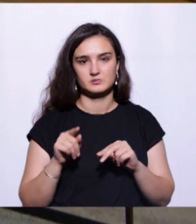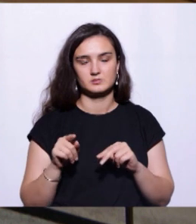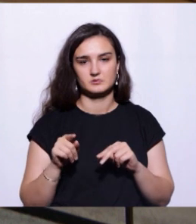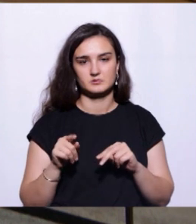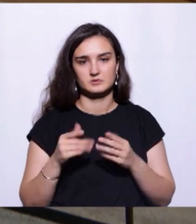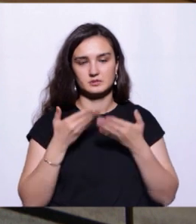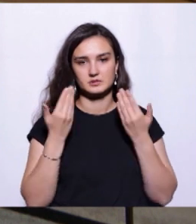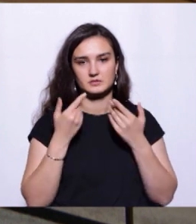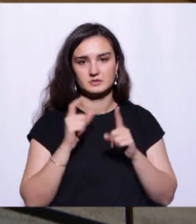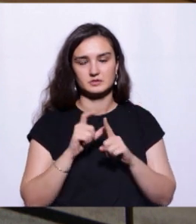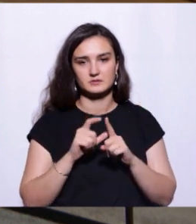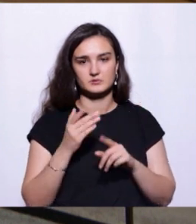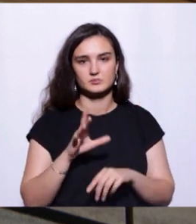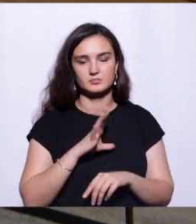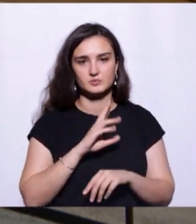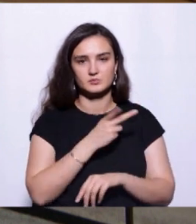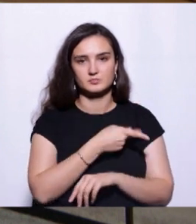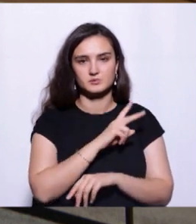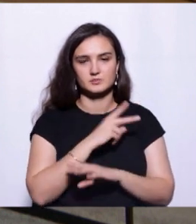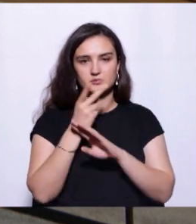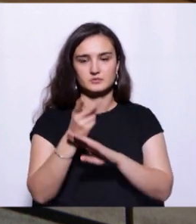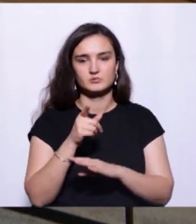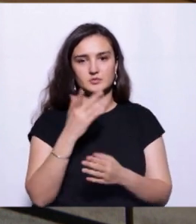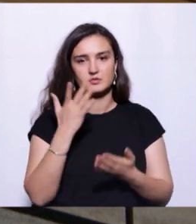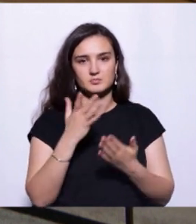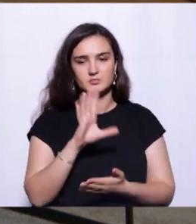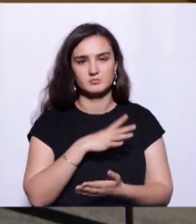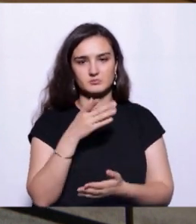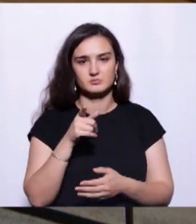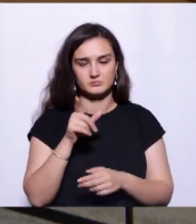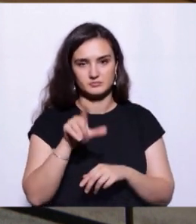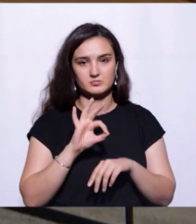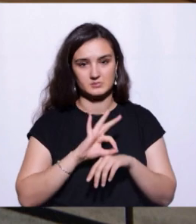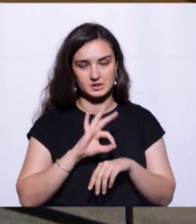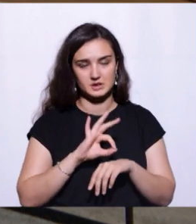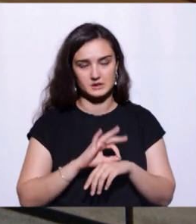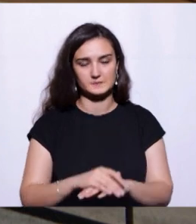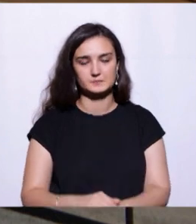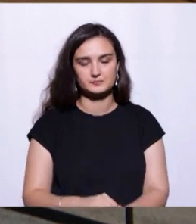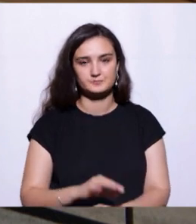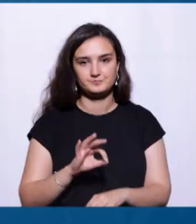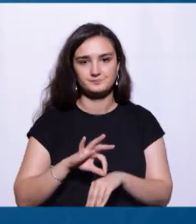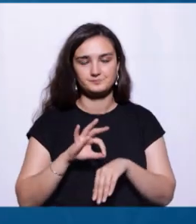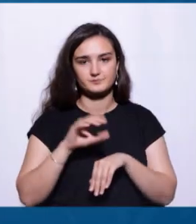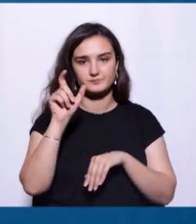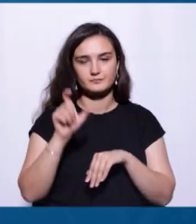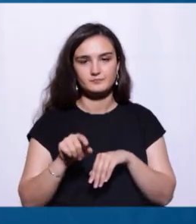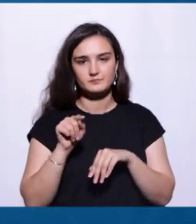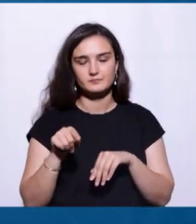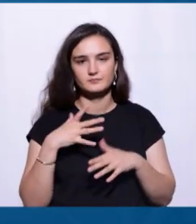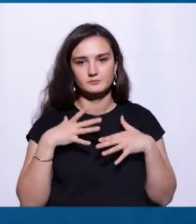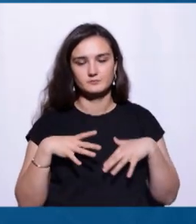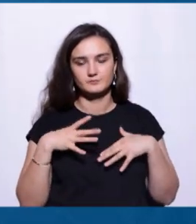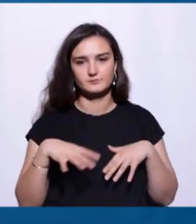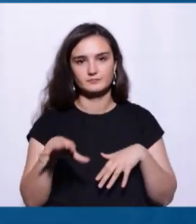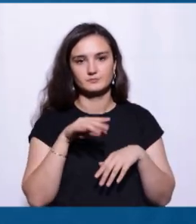easy word. If you have been to a hospital, you probably have been a patient. Patient is a noun, and in